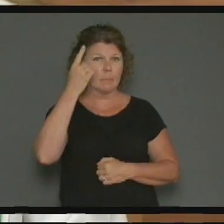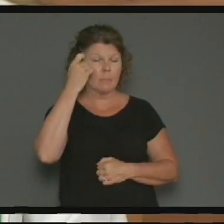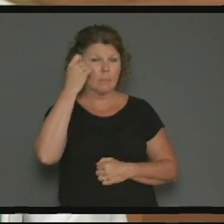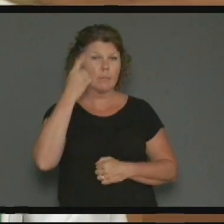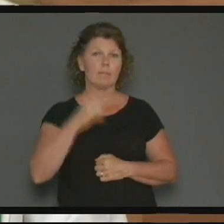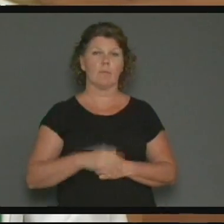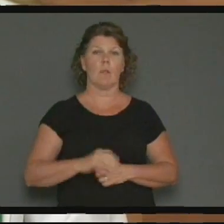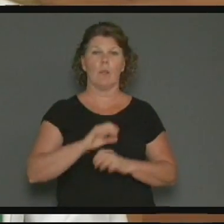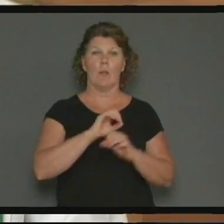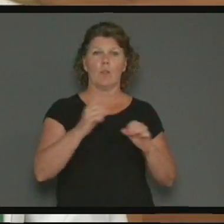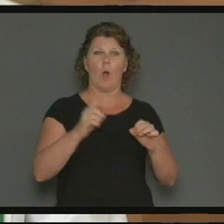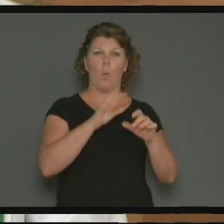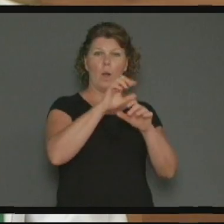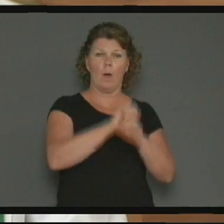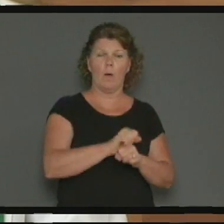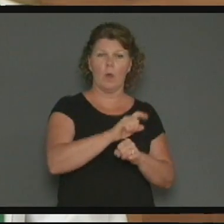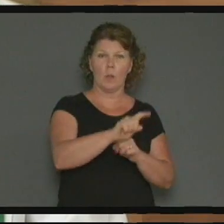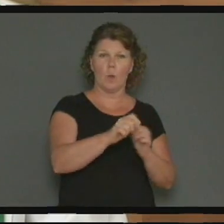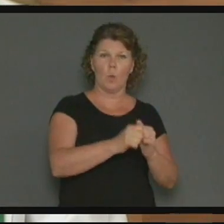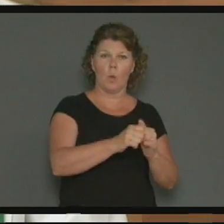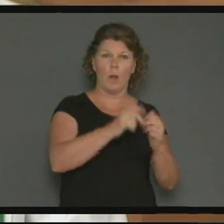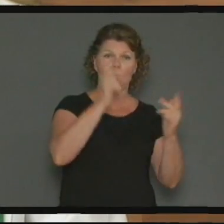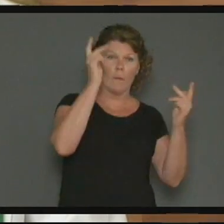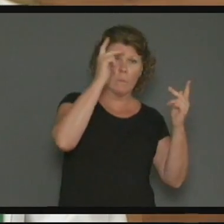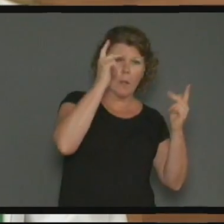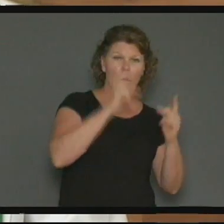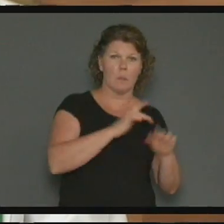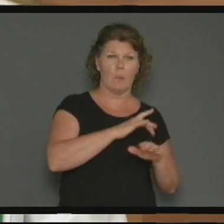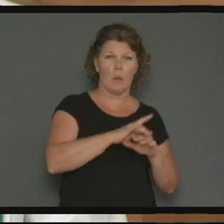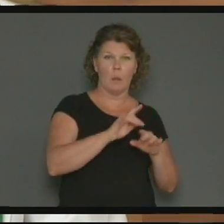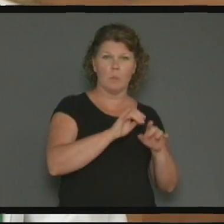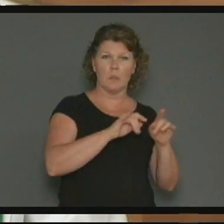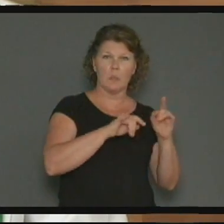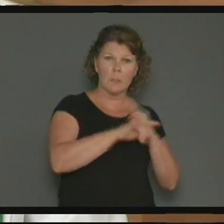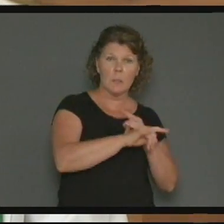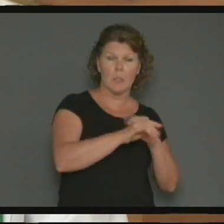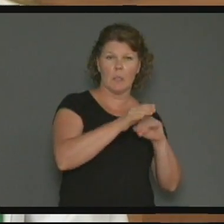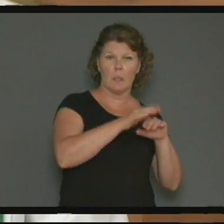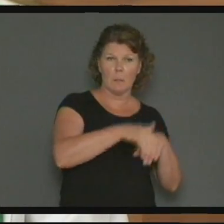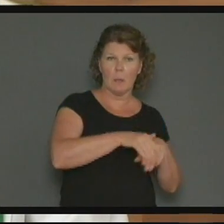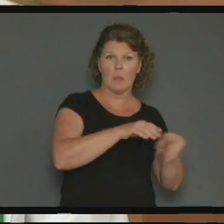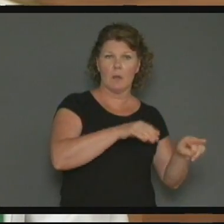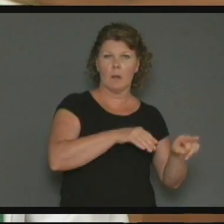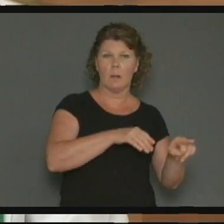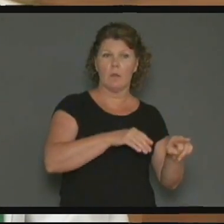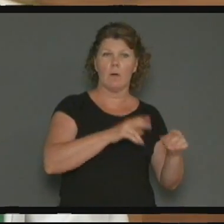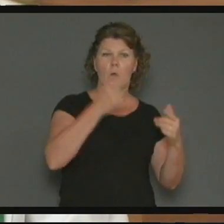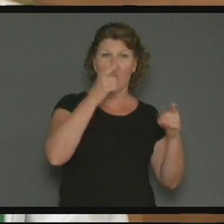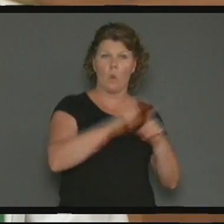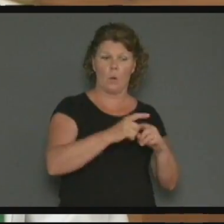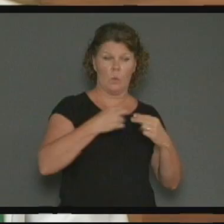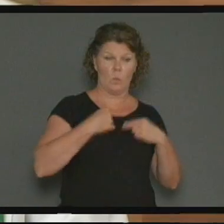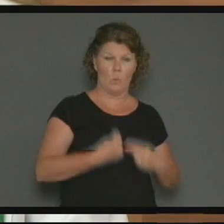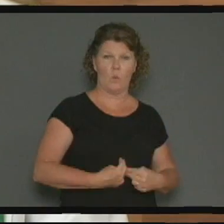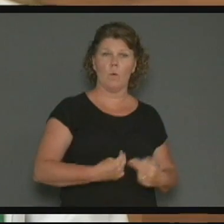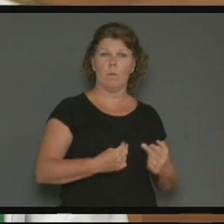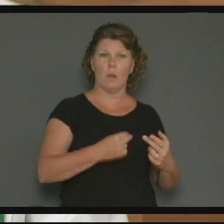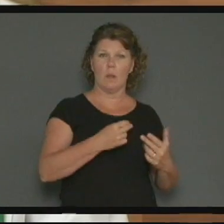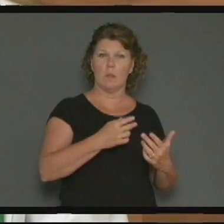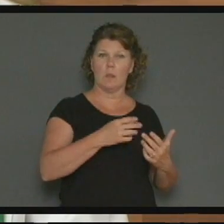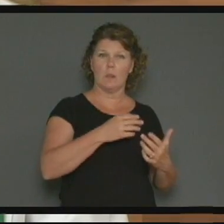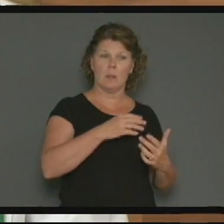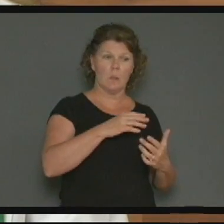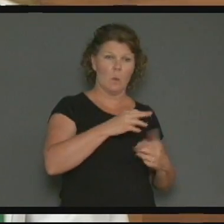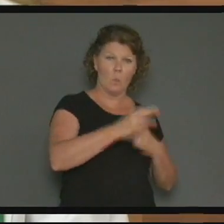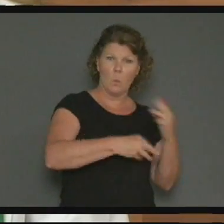you captive by philosophy and empty deceit, according to human tradition, according to the elemental spirits of